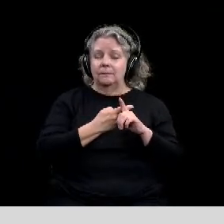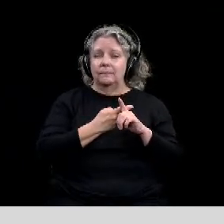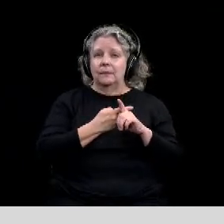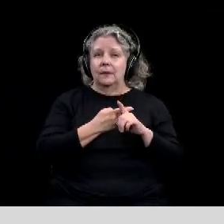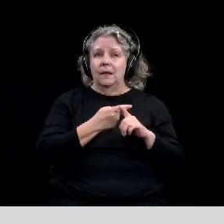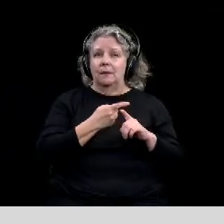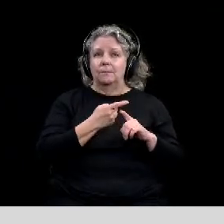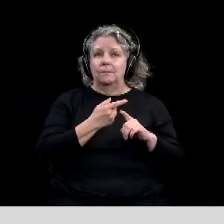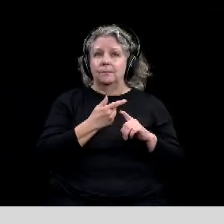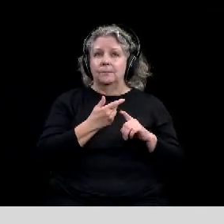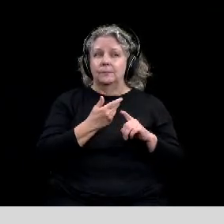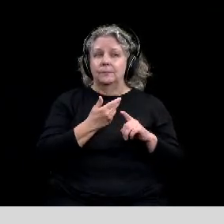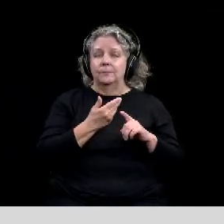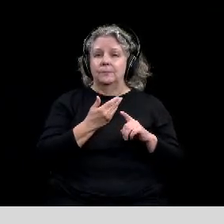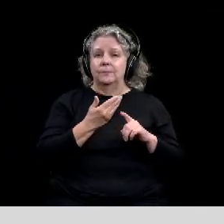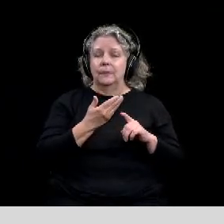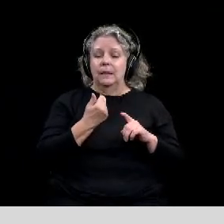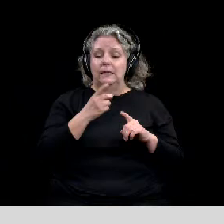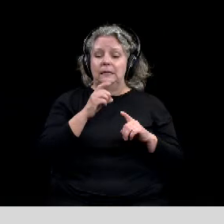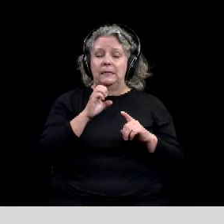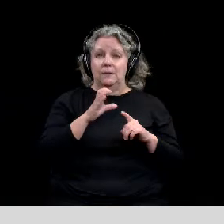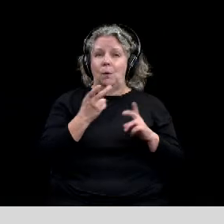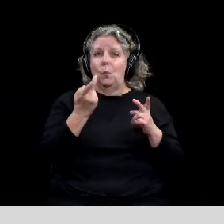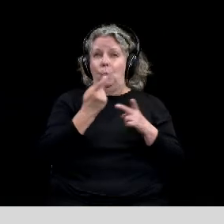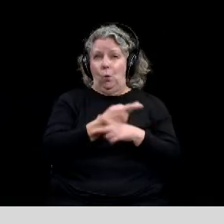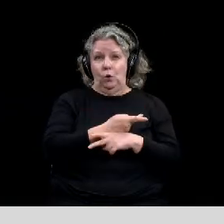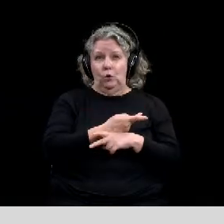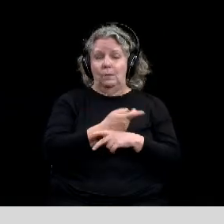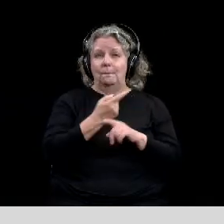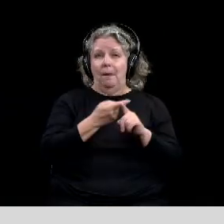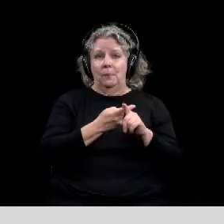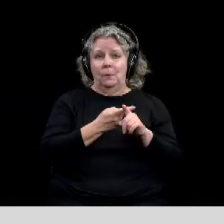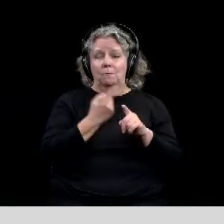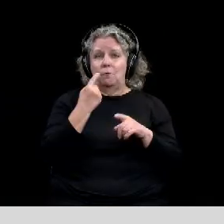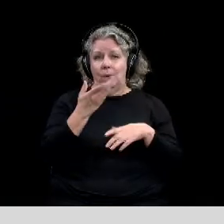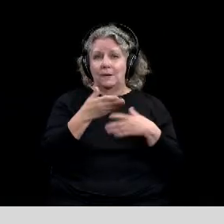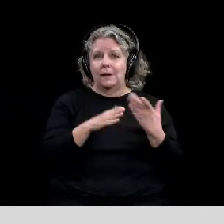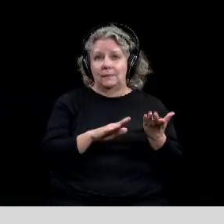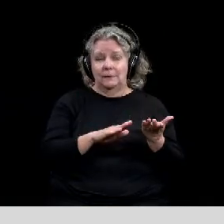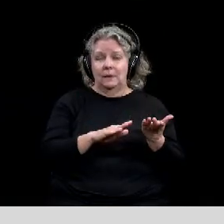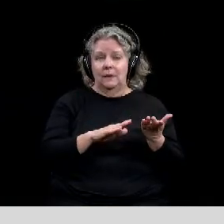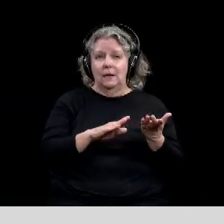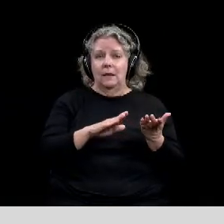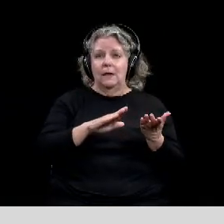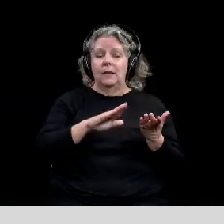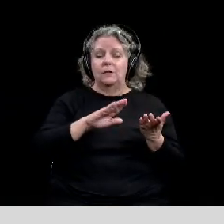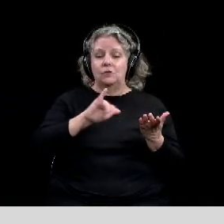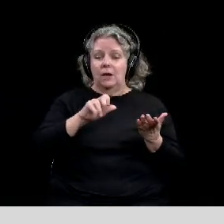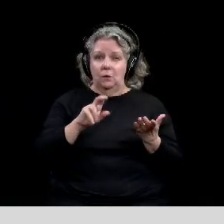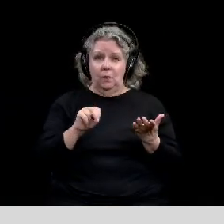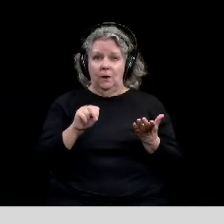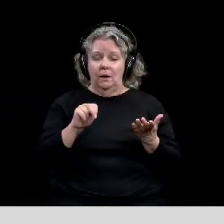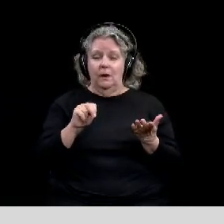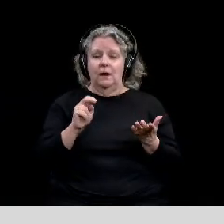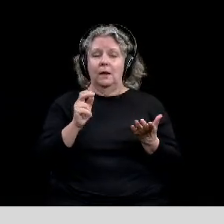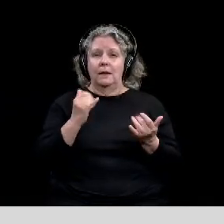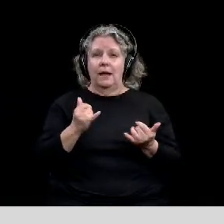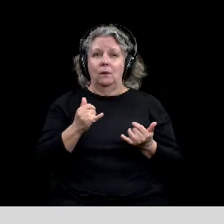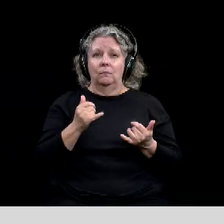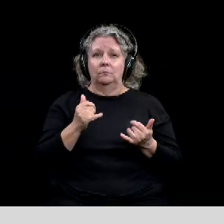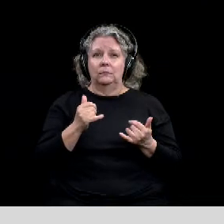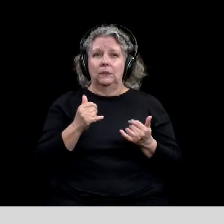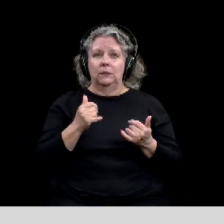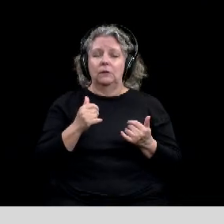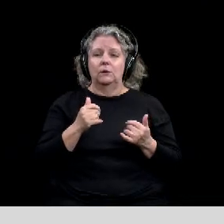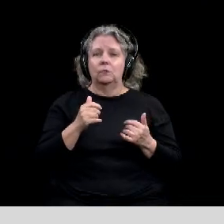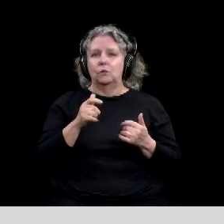of fatalities, and January, now 27 days in, we've seen 70 deaths. We likely won't